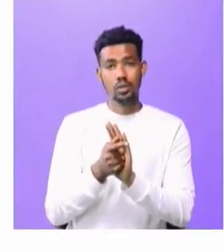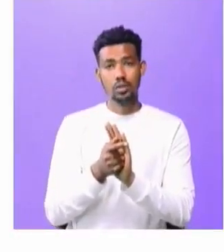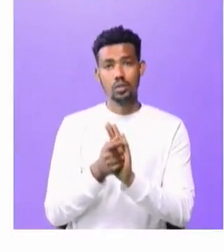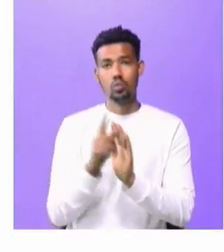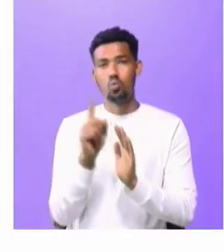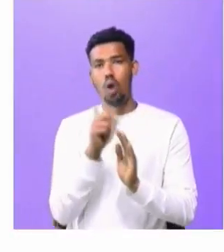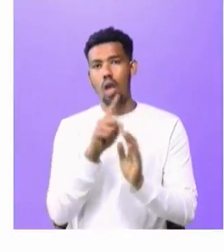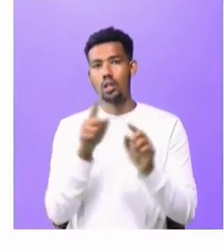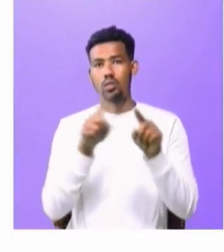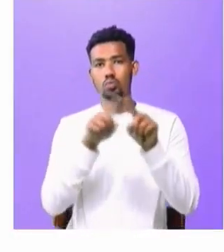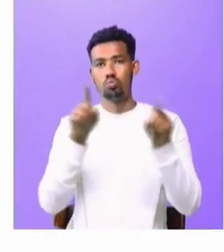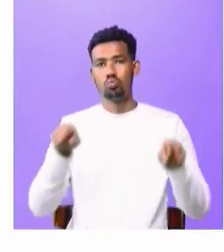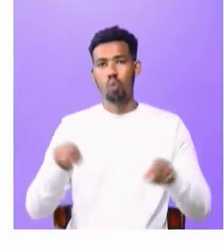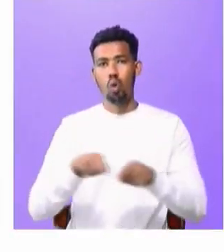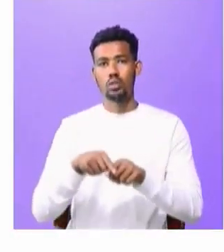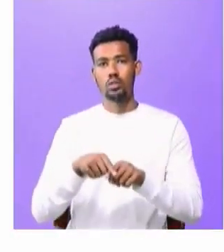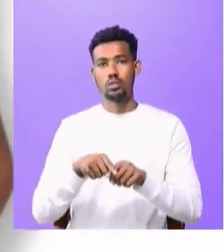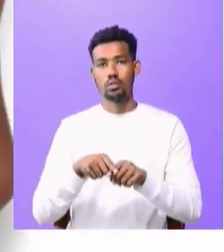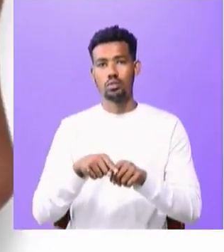box.